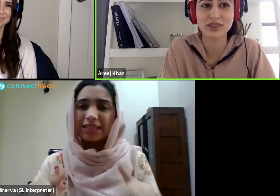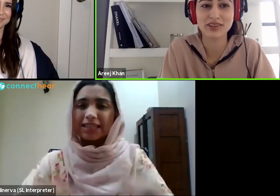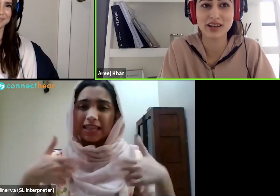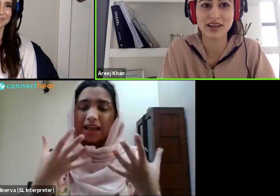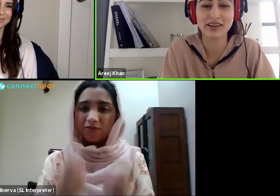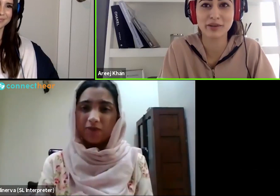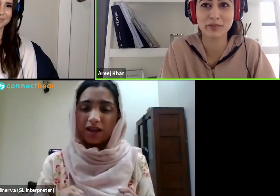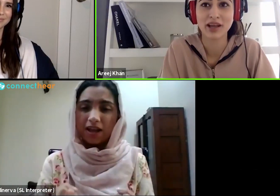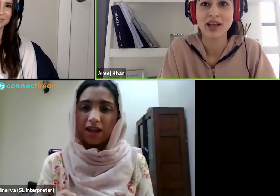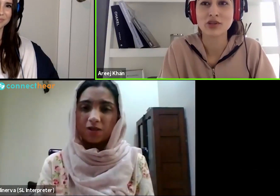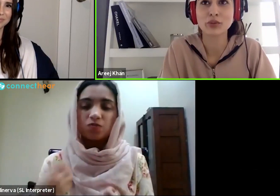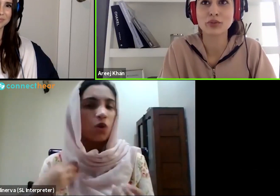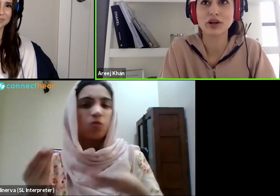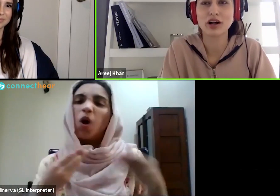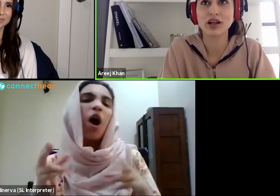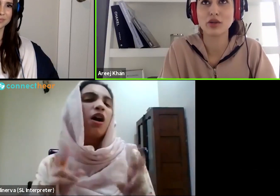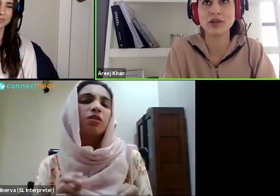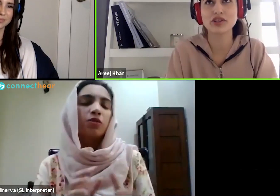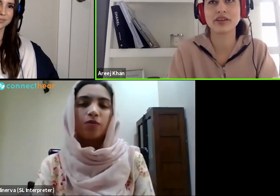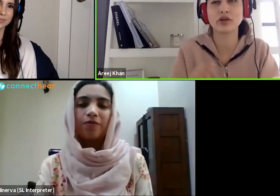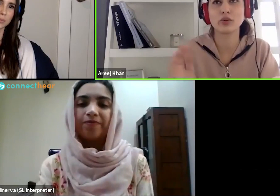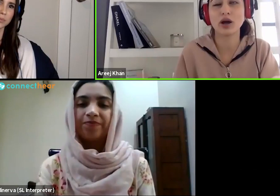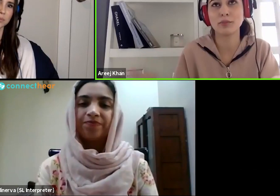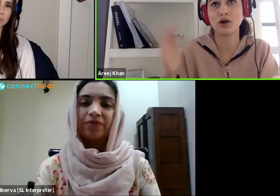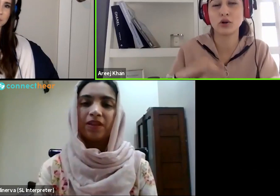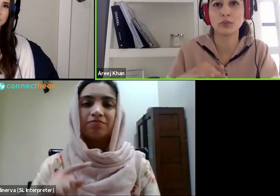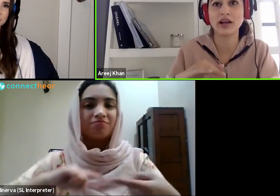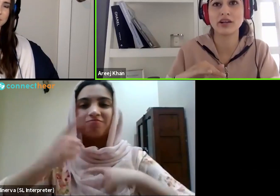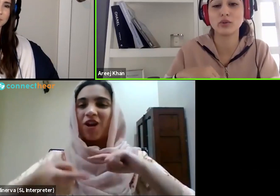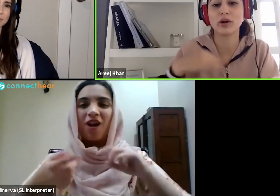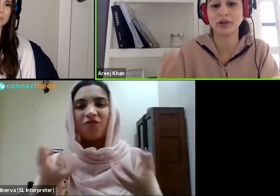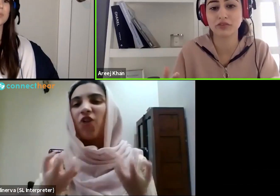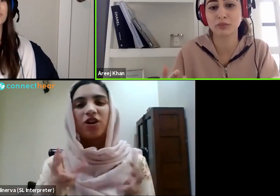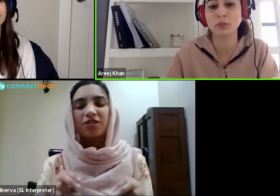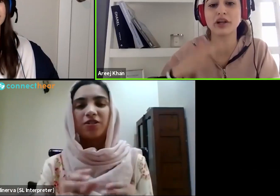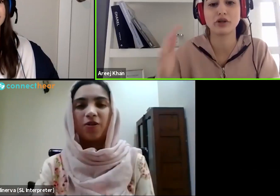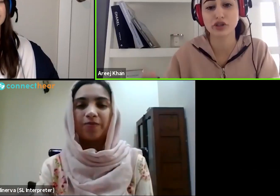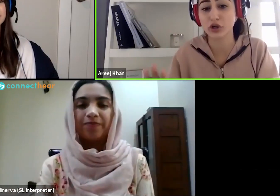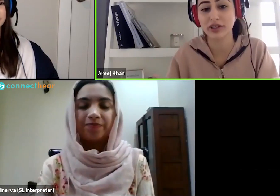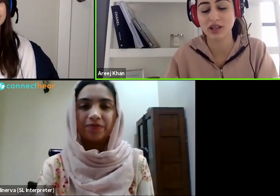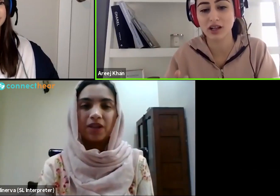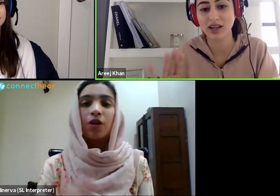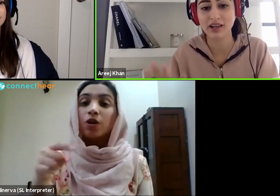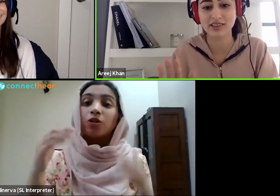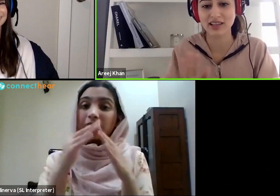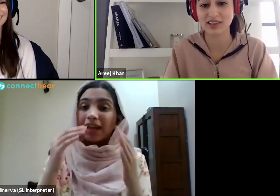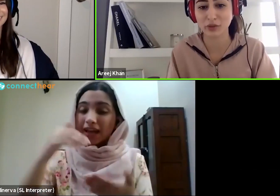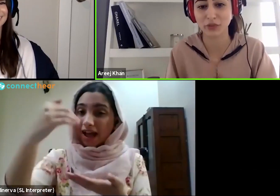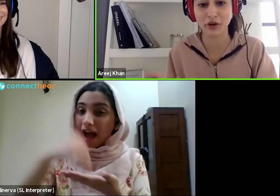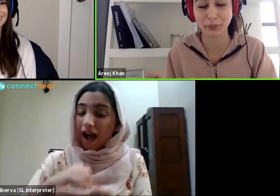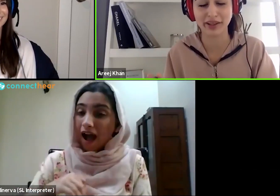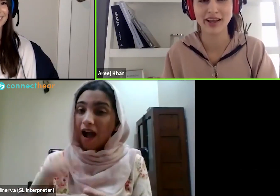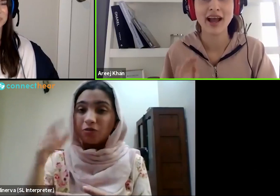Of course. And so you mentioned that you come home and you unplug for a moment and you just cook in silence. Yes. And that's